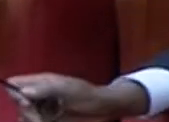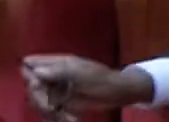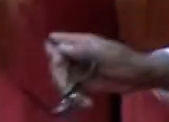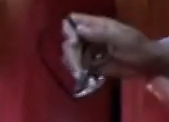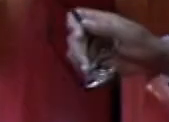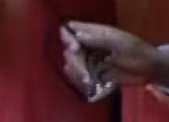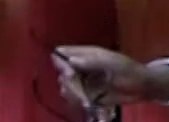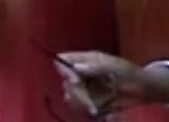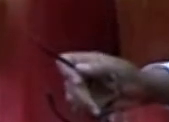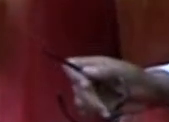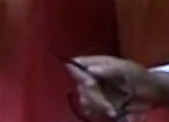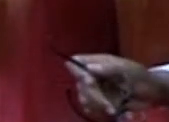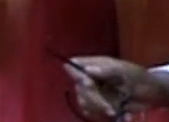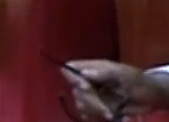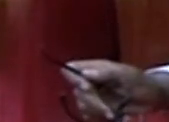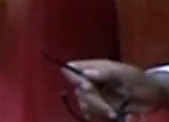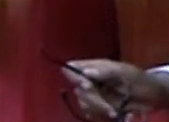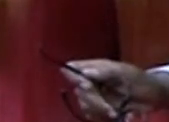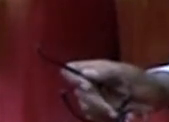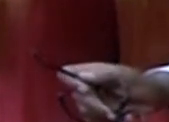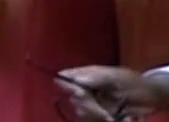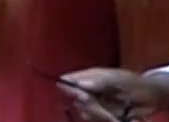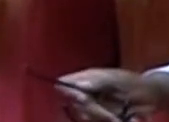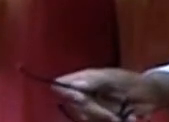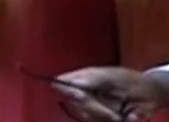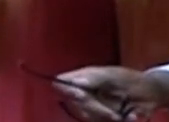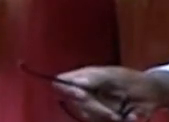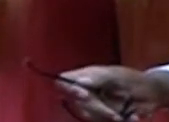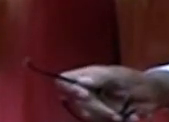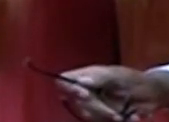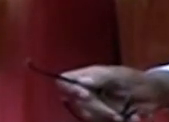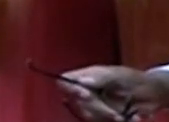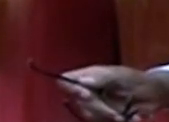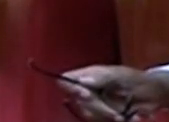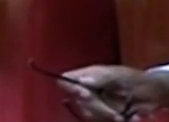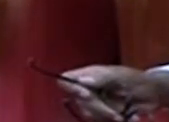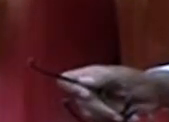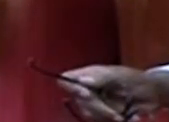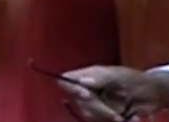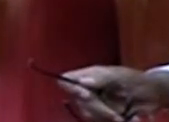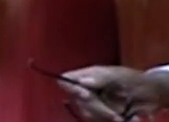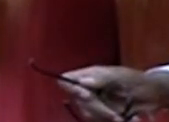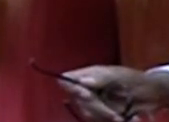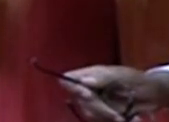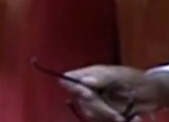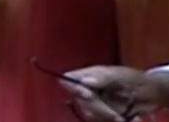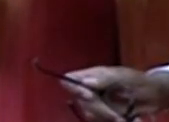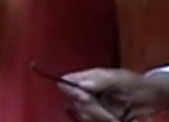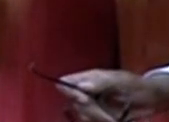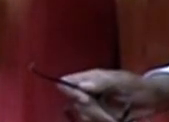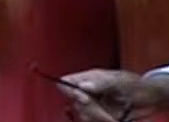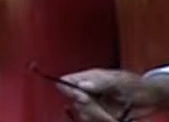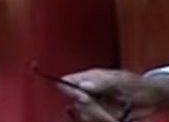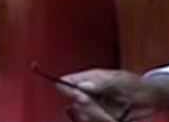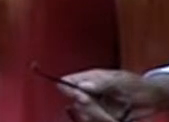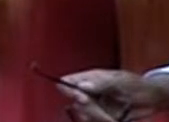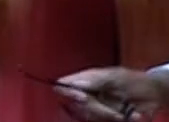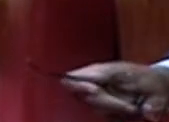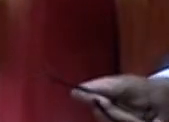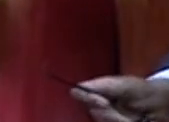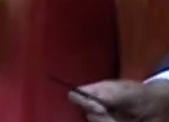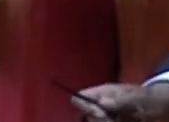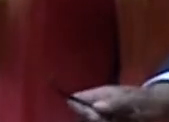Board, National Humanitarian Fund, Government Press Fund, Land Settlement Fund, the National Environment Trust